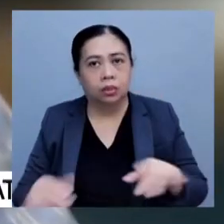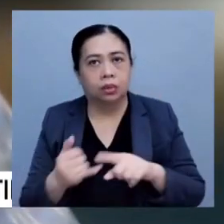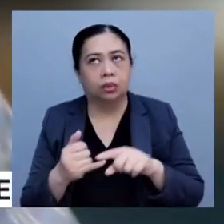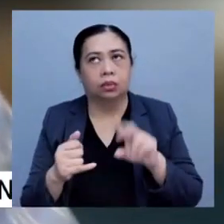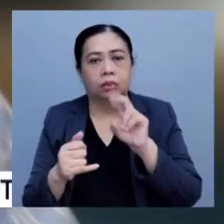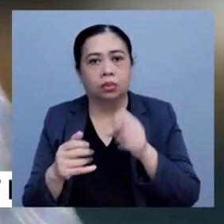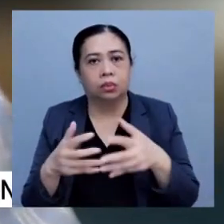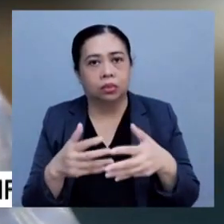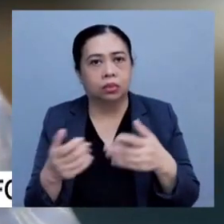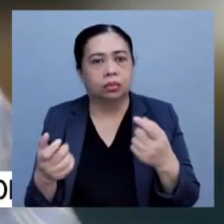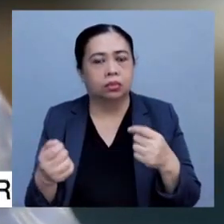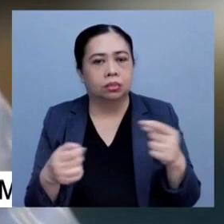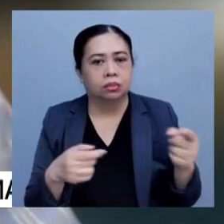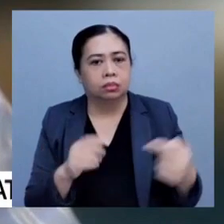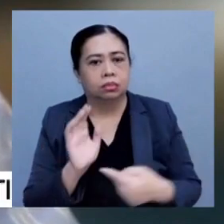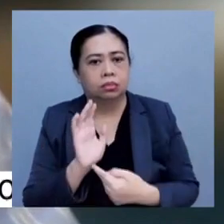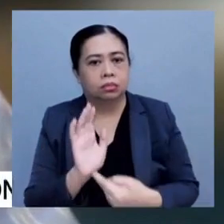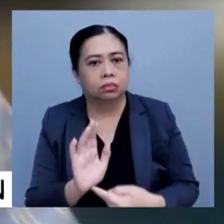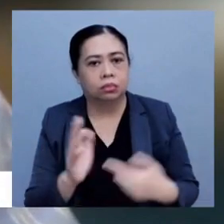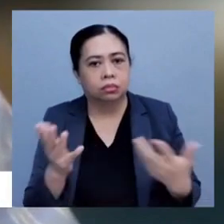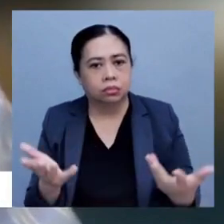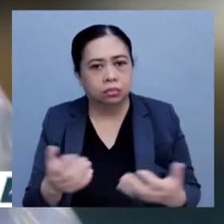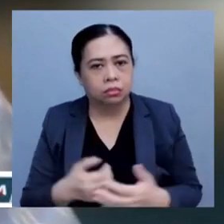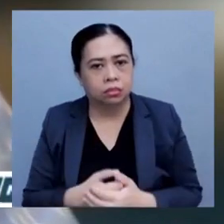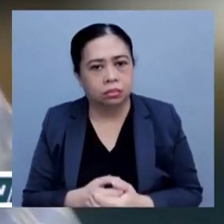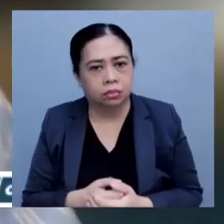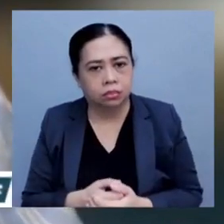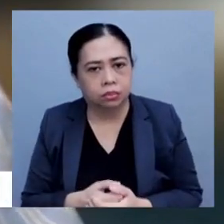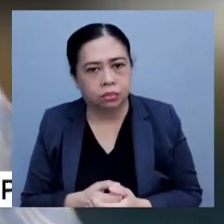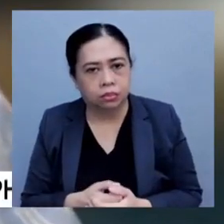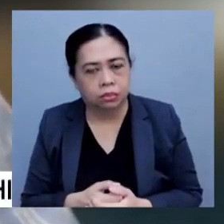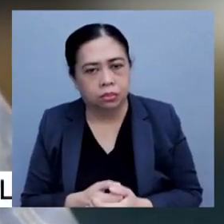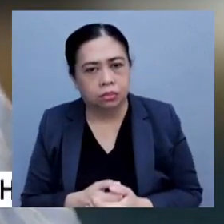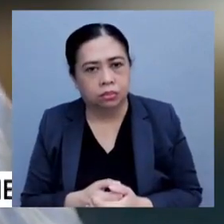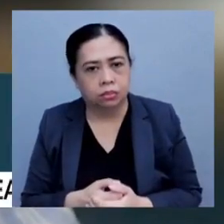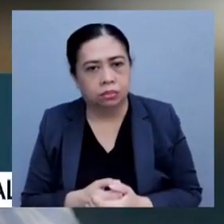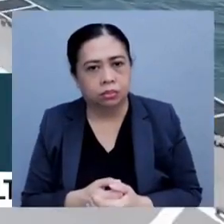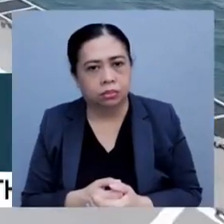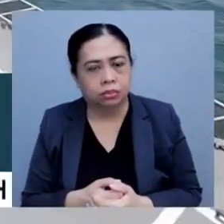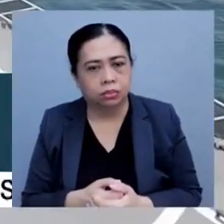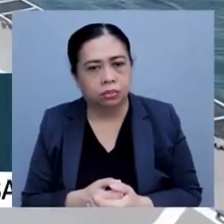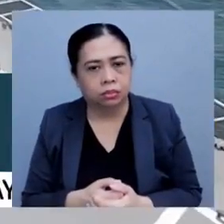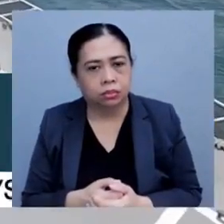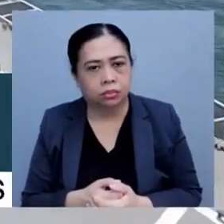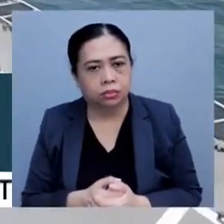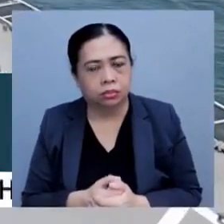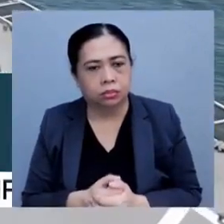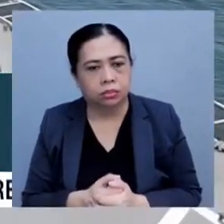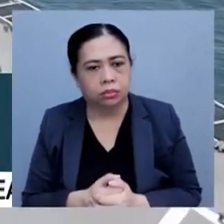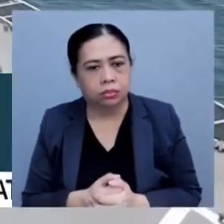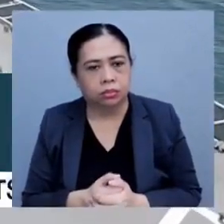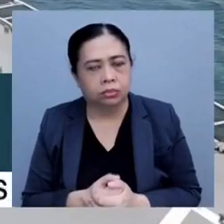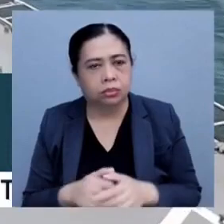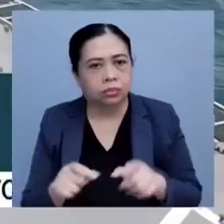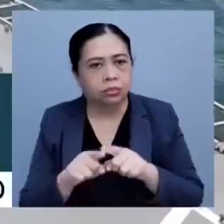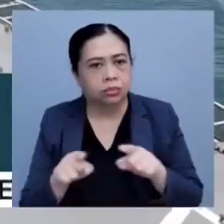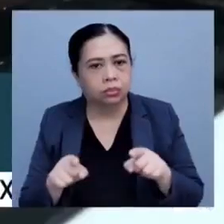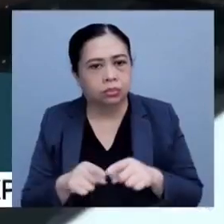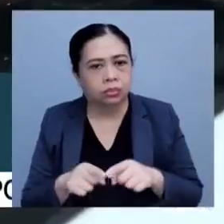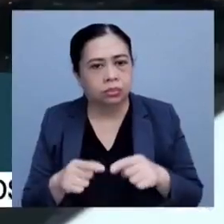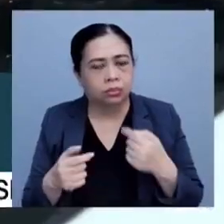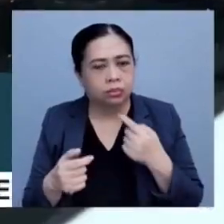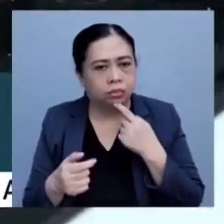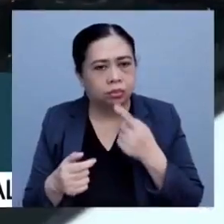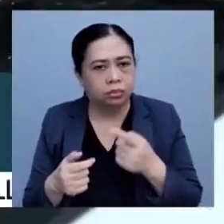ASEAN-China exercises. This is, the first one that's all ASEAN. And so I think that that's significant. Baker also notes how the choice of